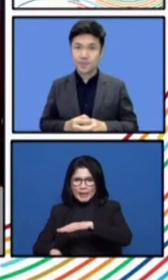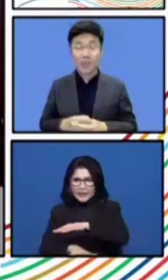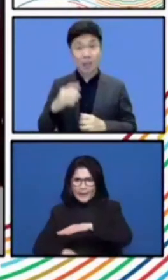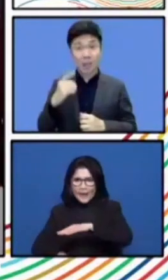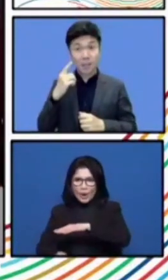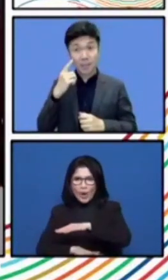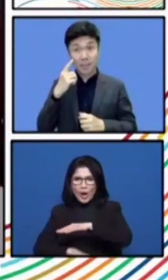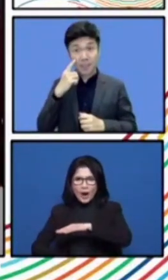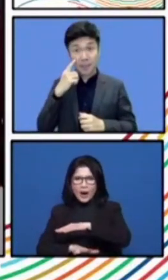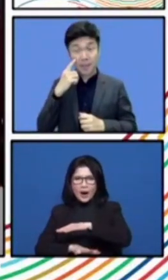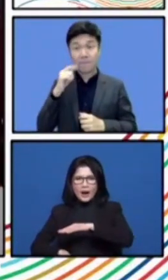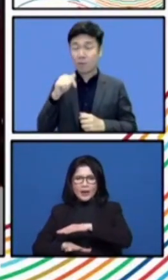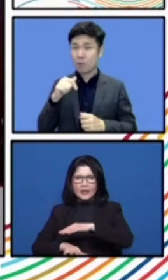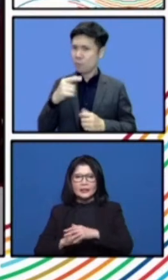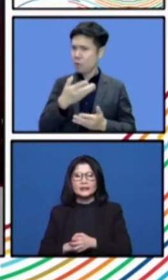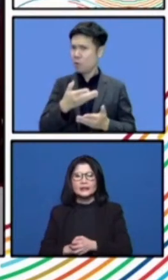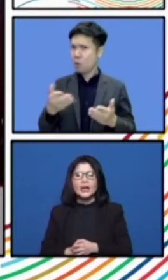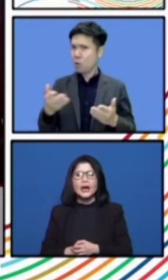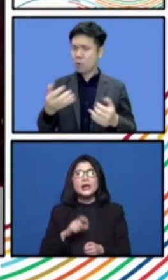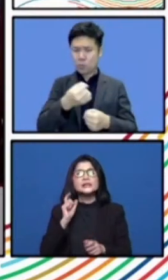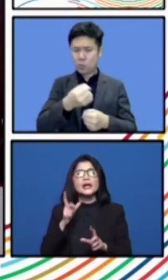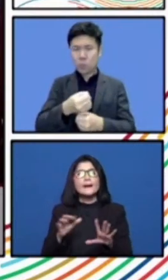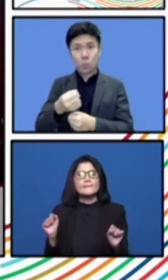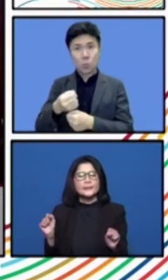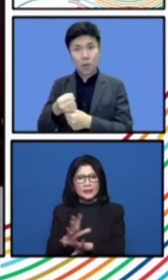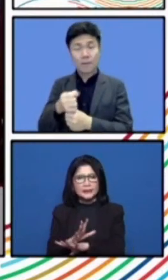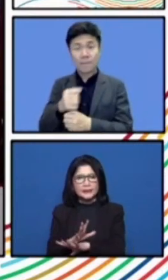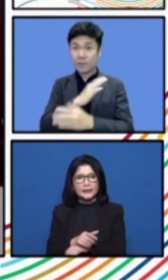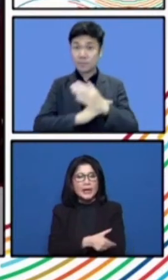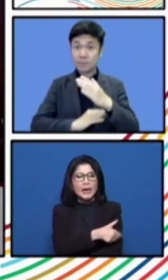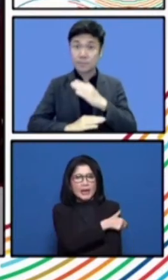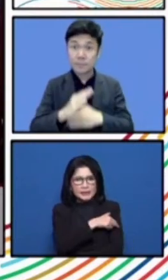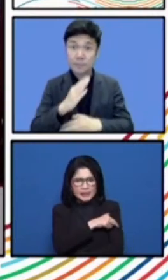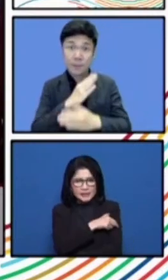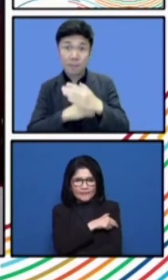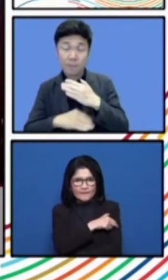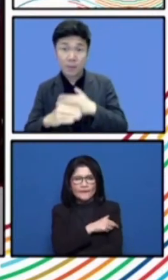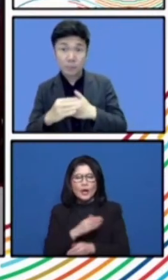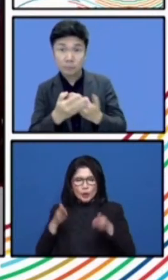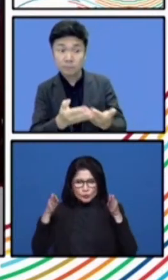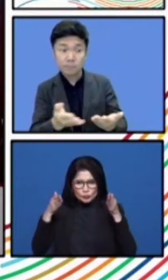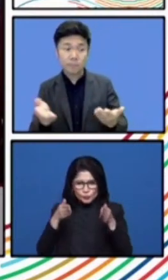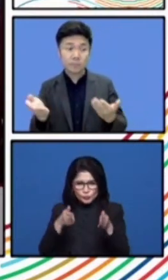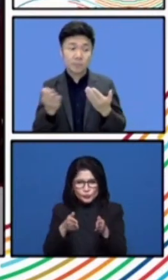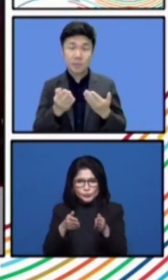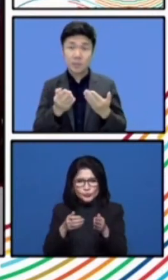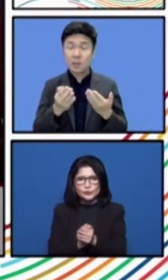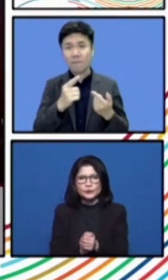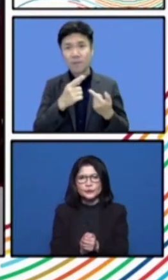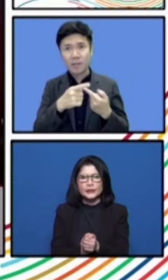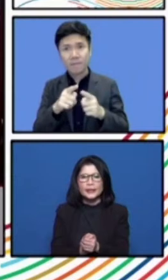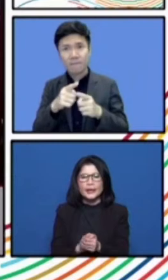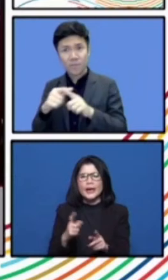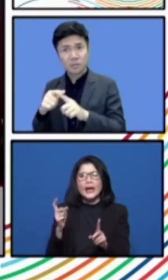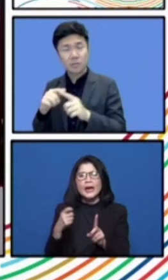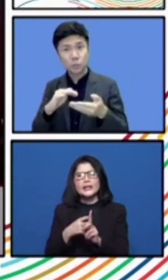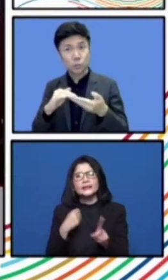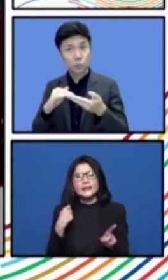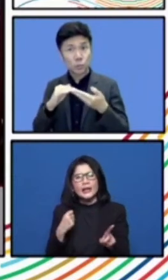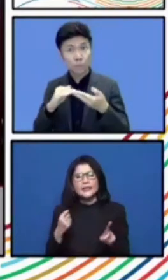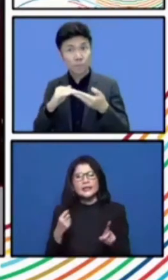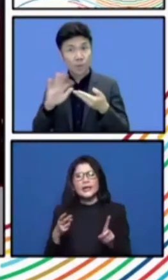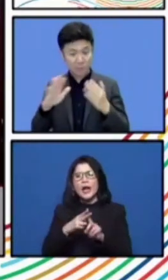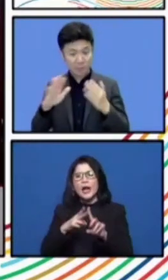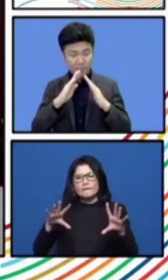working staff from local disabled persons vibrations and associations based in villages